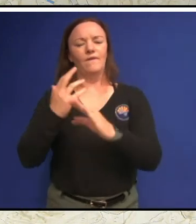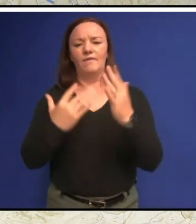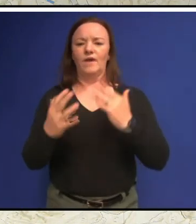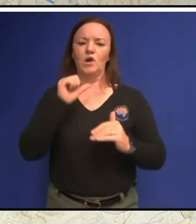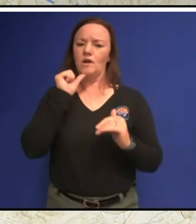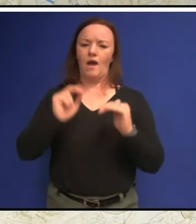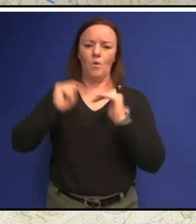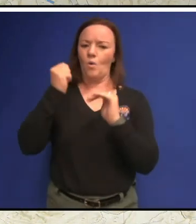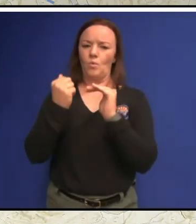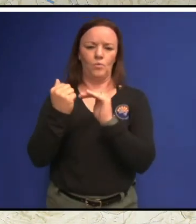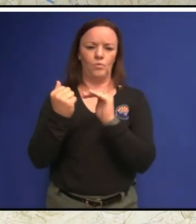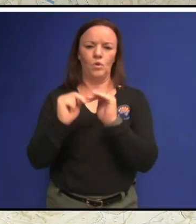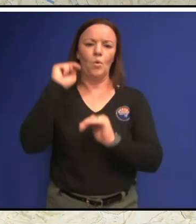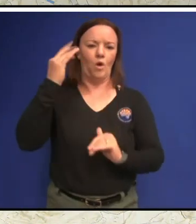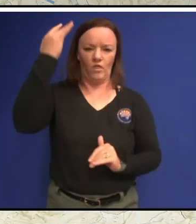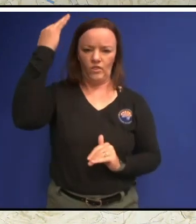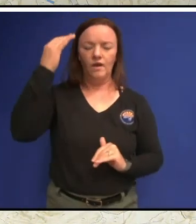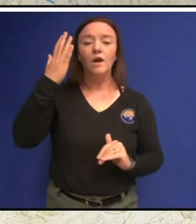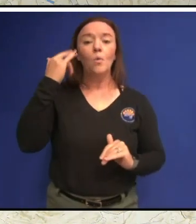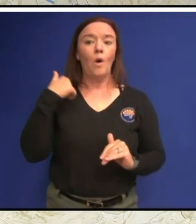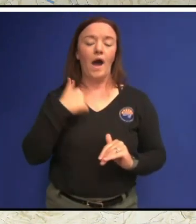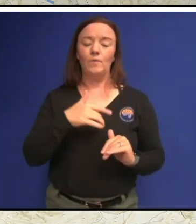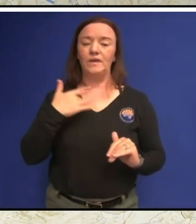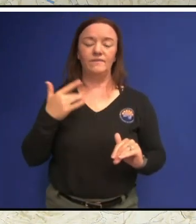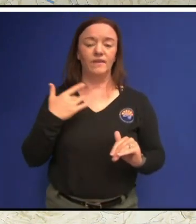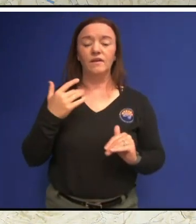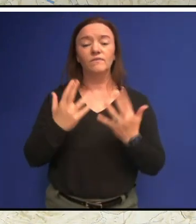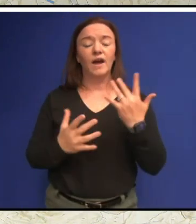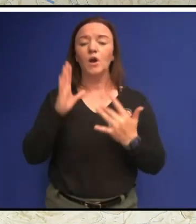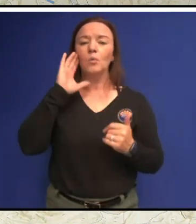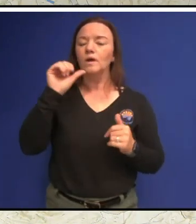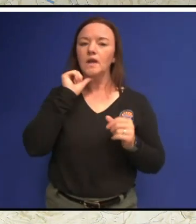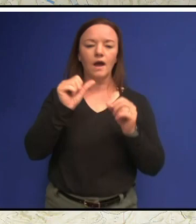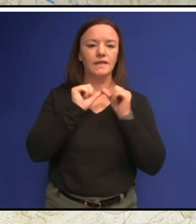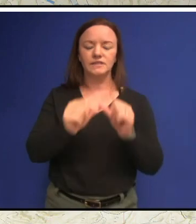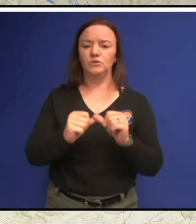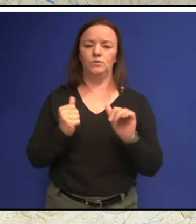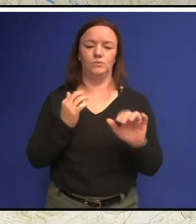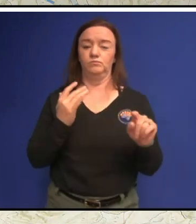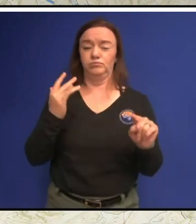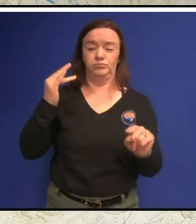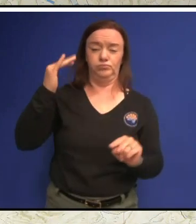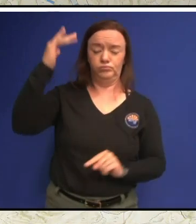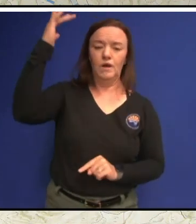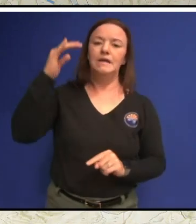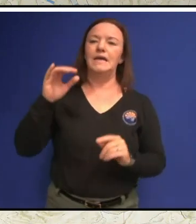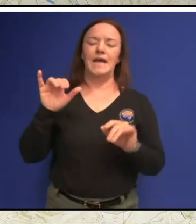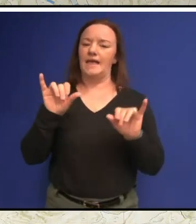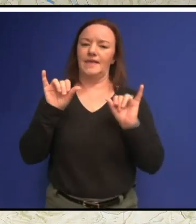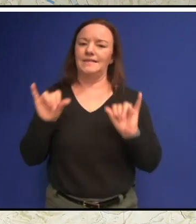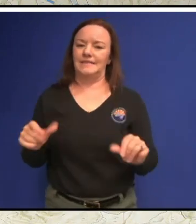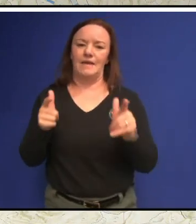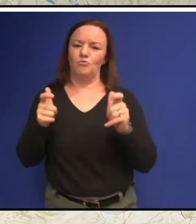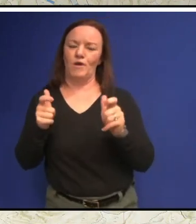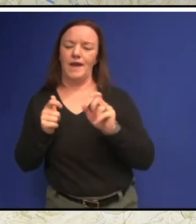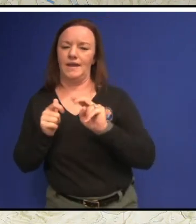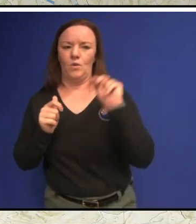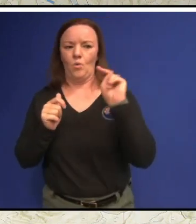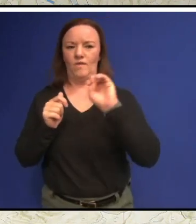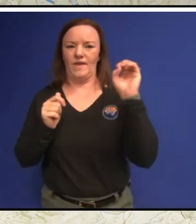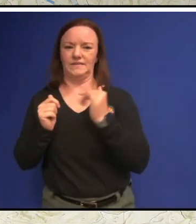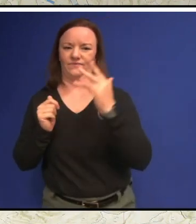to continue to move north at the same rate that it moved to the northeast yesterday, but how we're preparing if